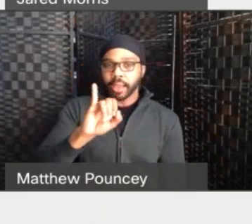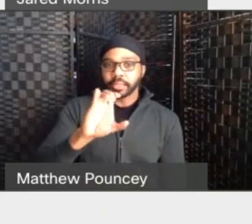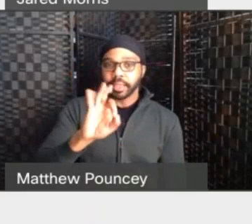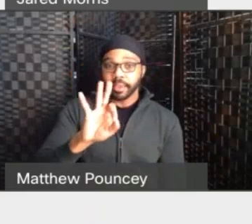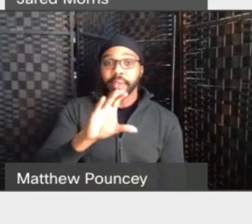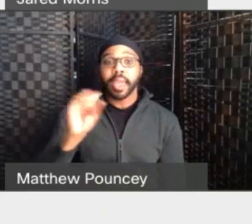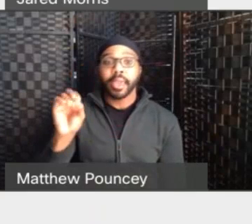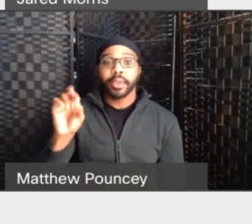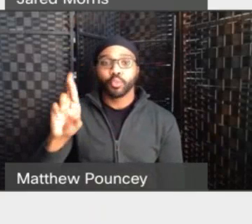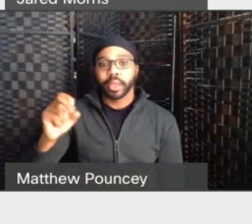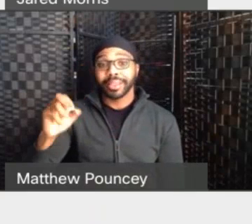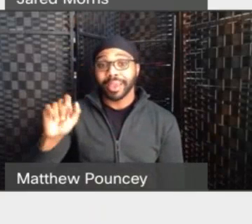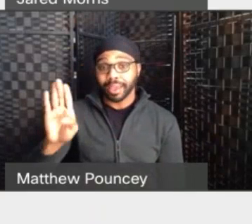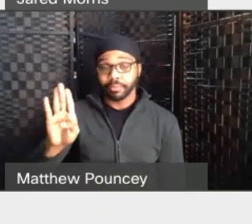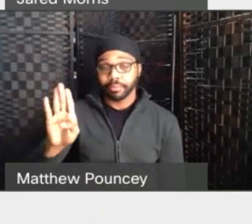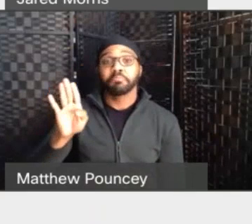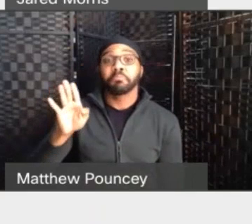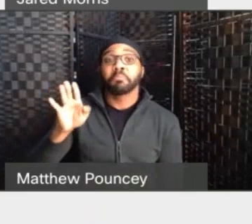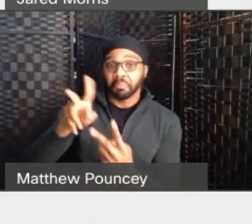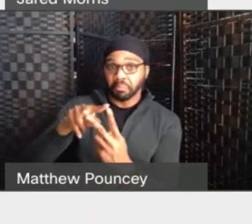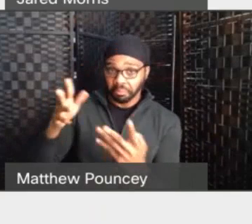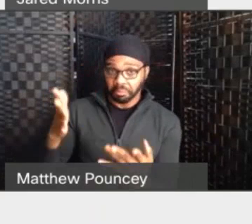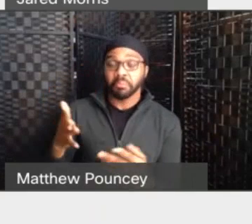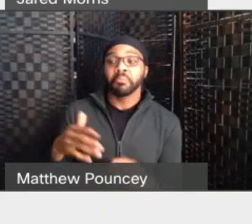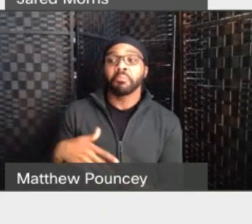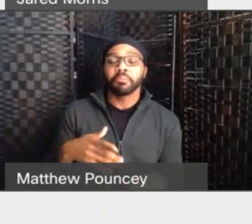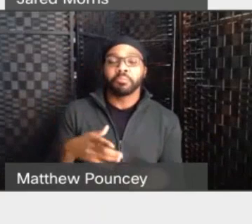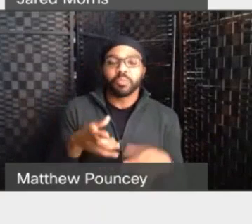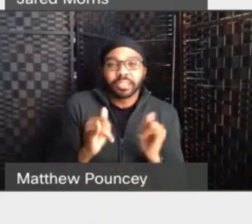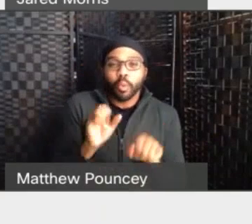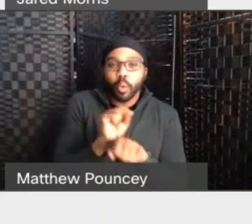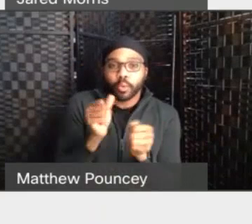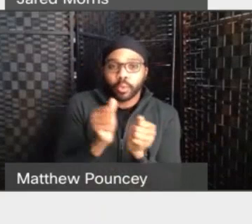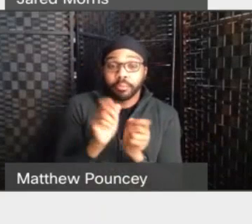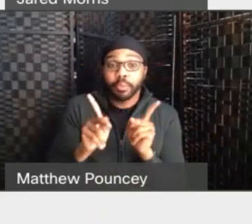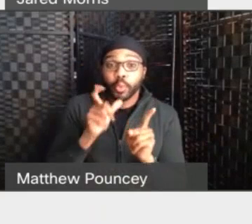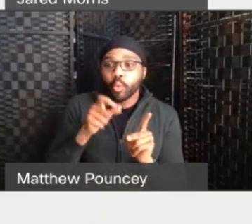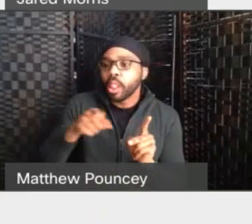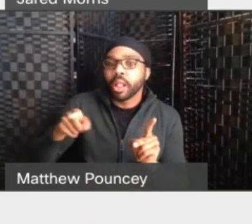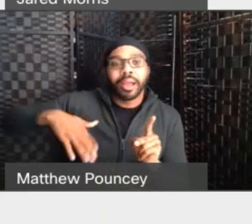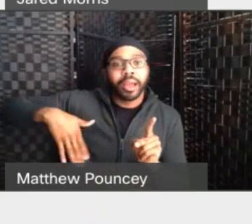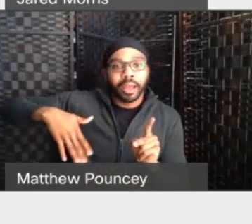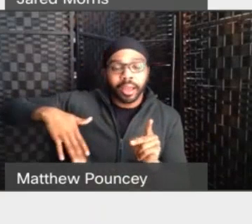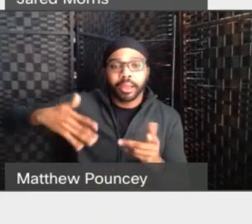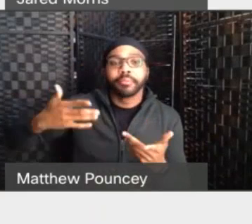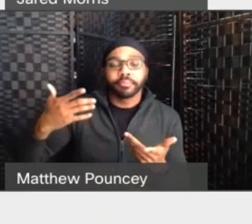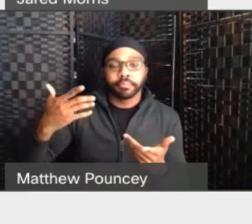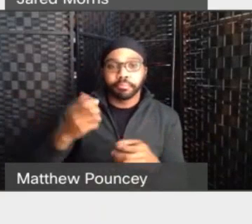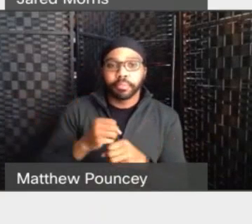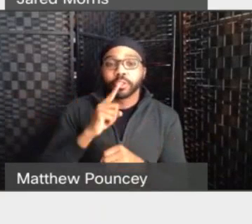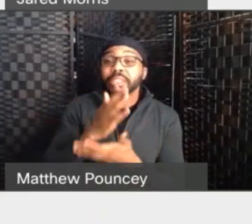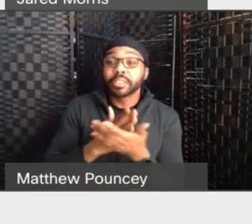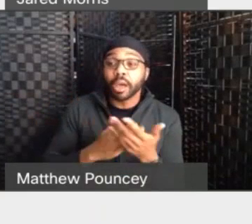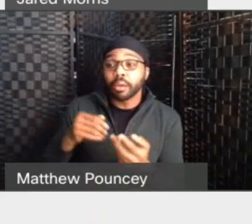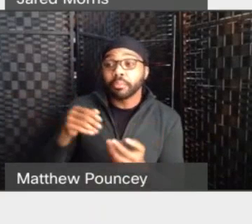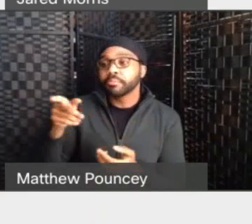residential habilitation. And we're still working on the folks who didn't get it then, making sure that some people didn't get